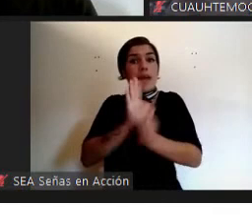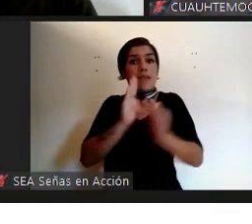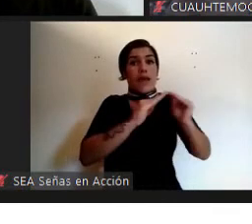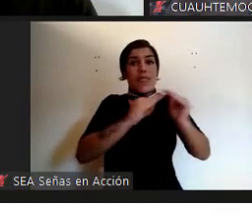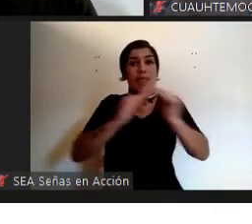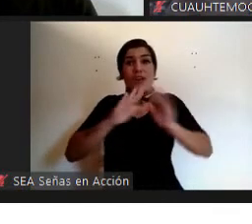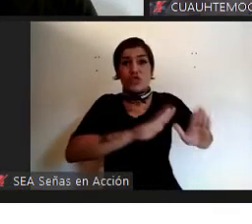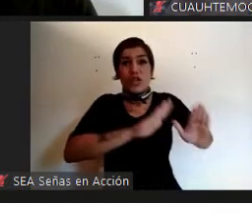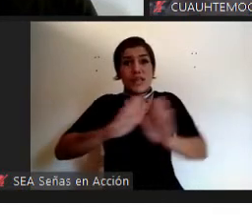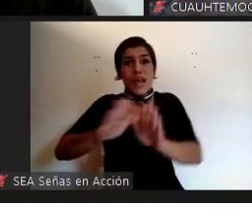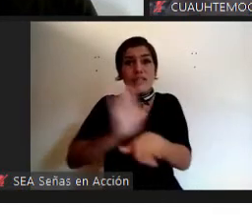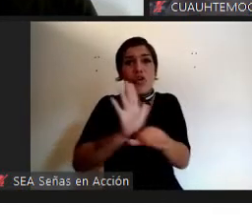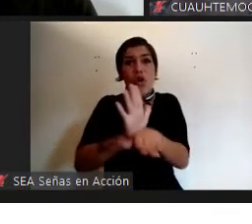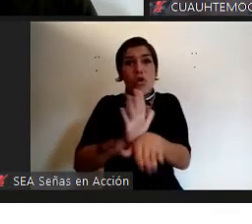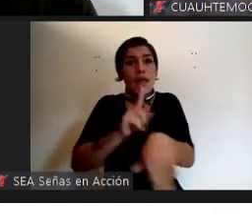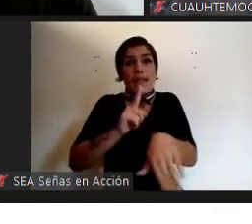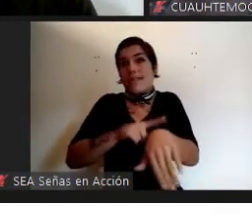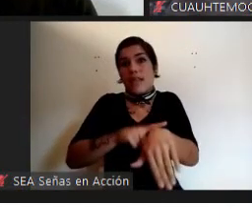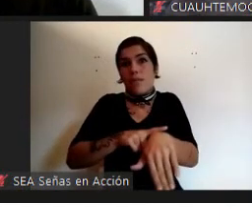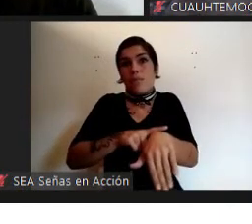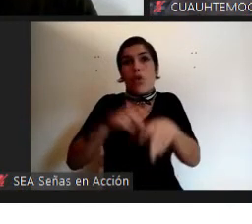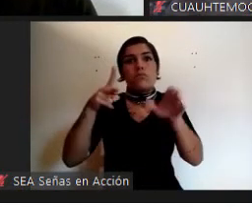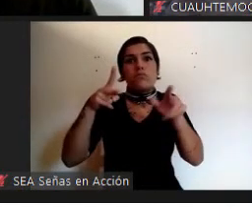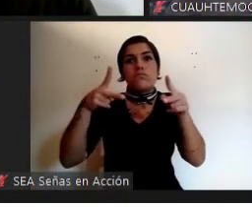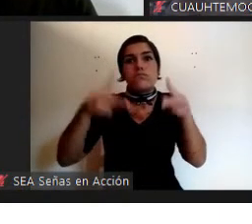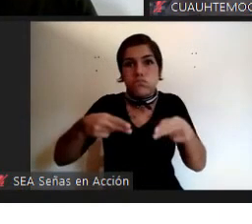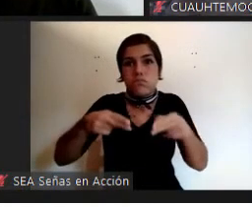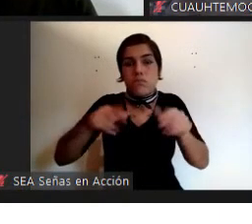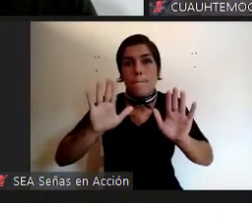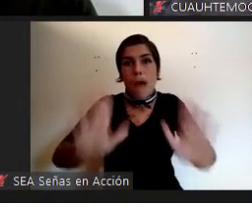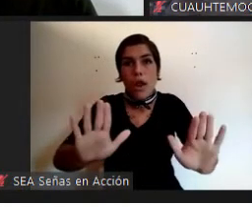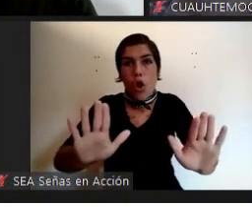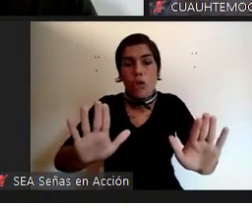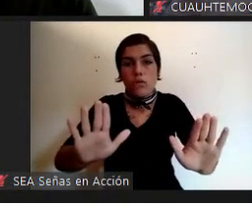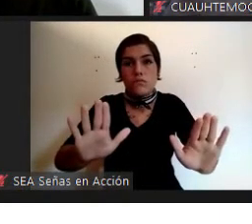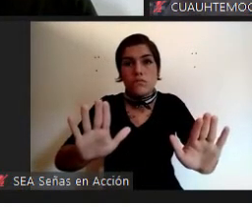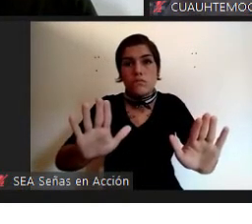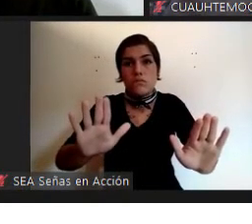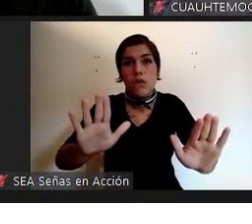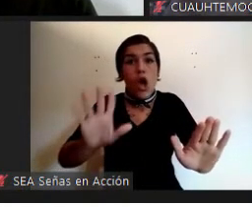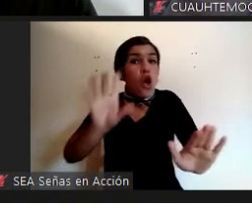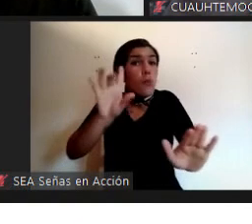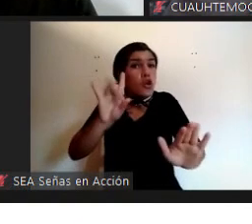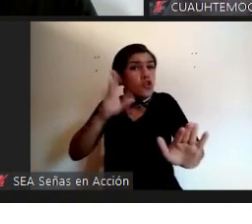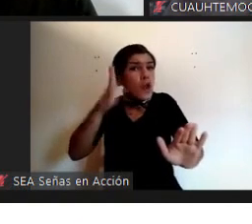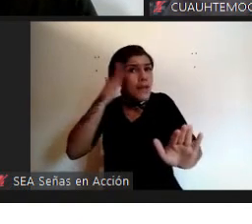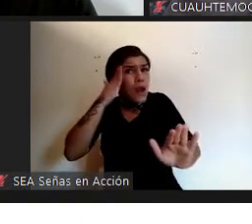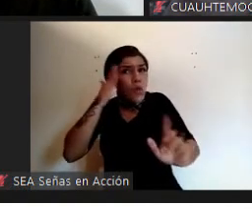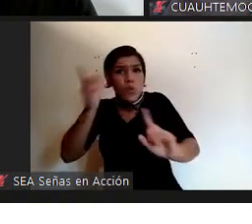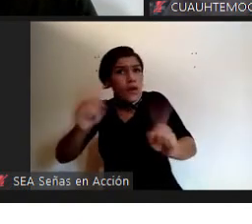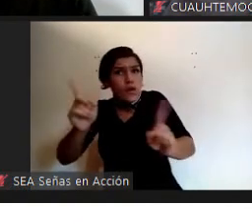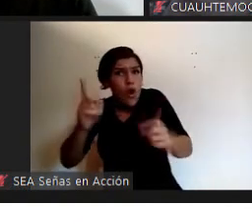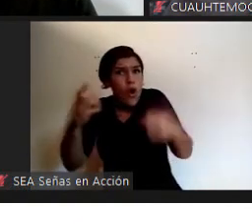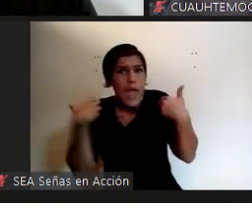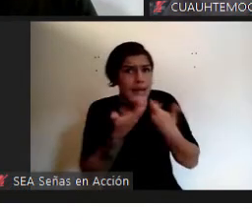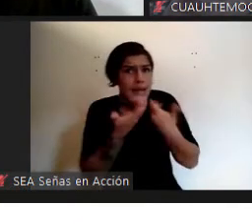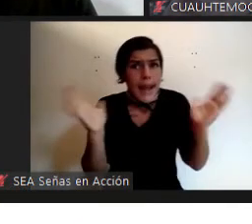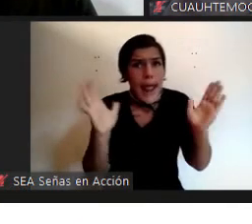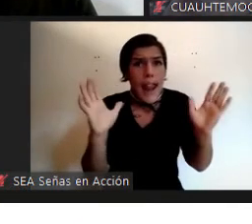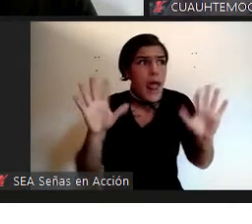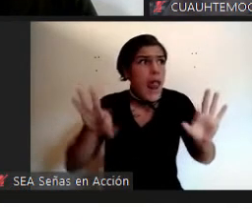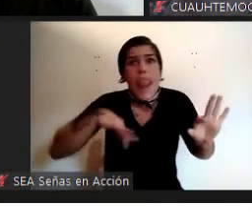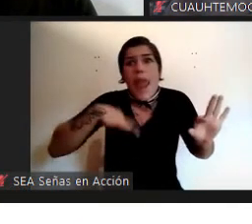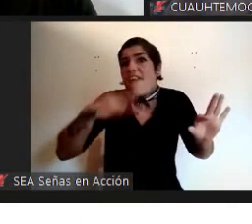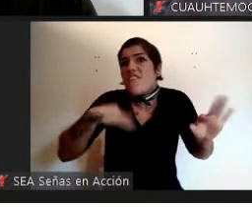a cultural and artistic point of view, but also from an economic perspective. We saw how we have